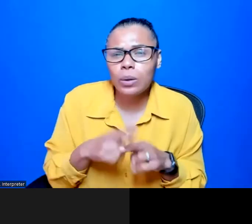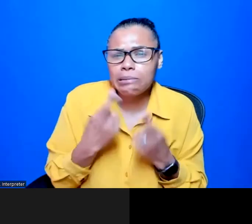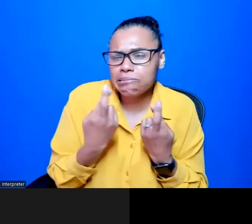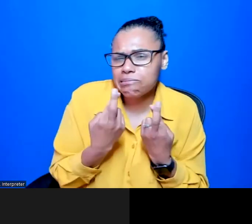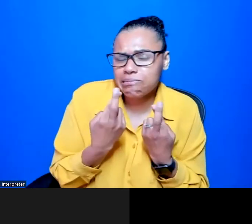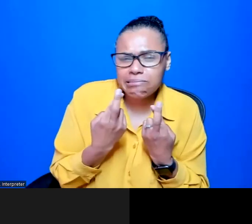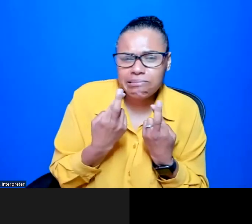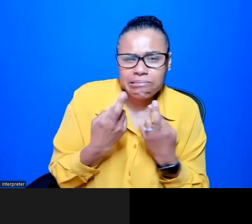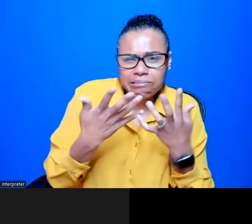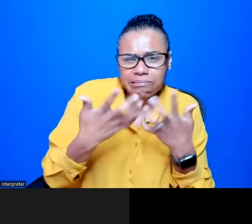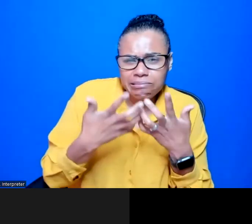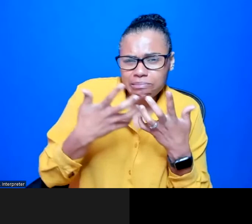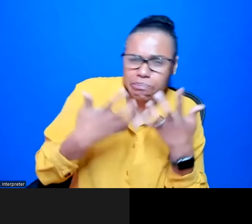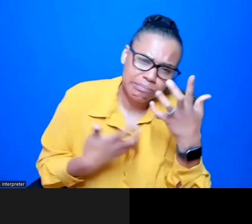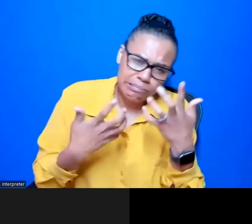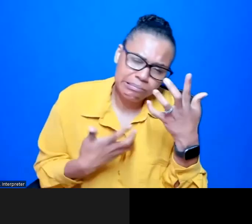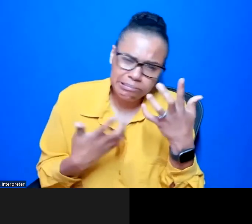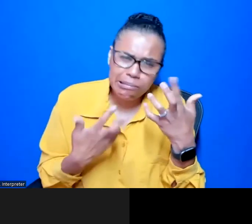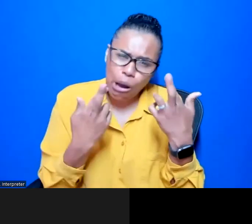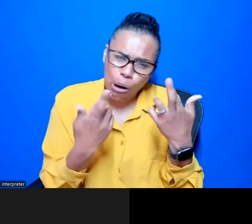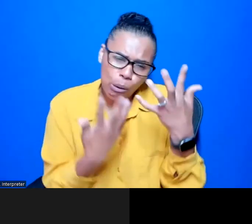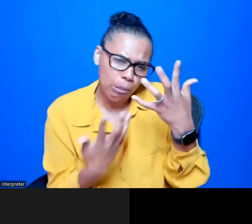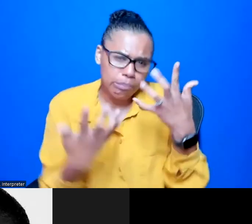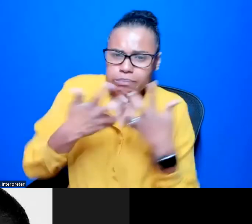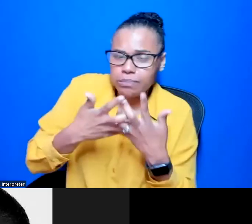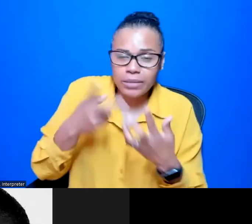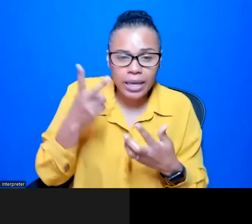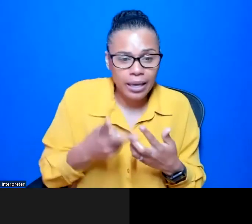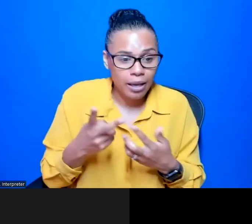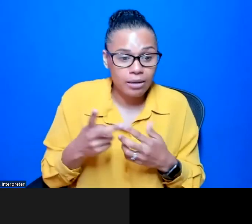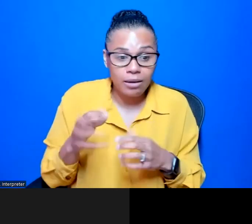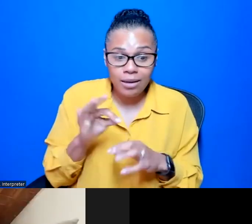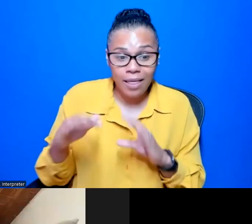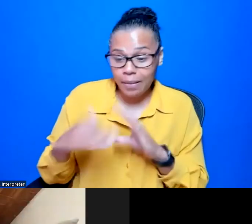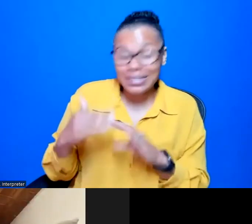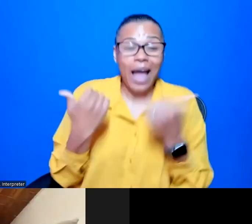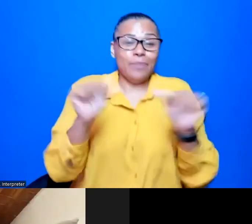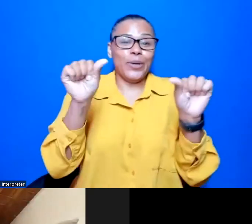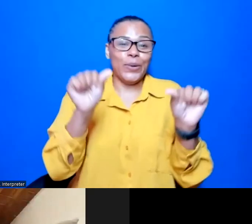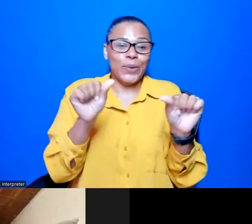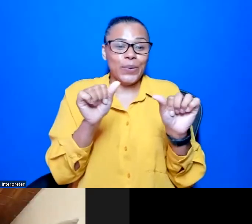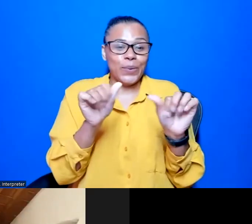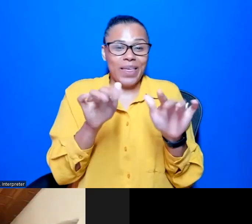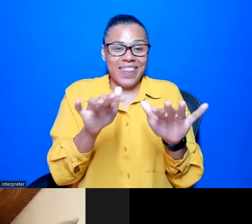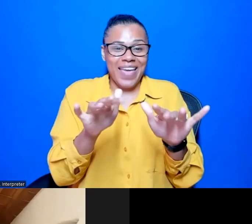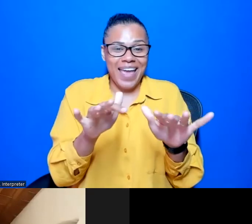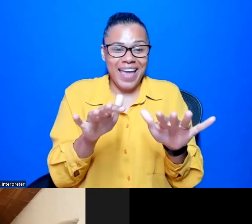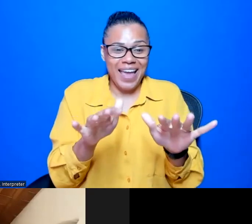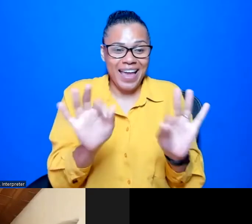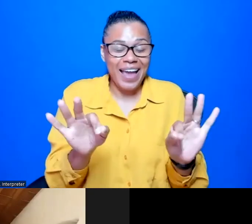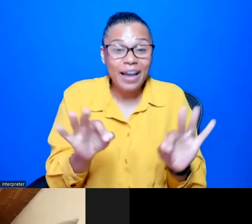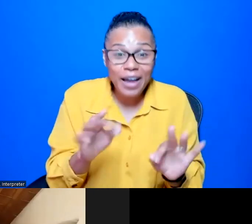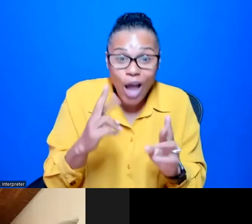any technical difficulties. I've not received a message. So hopefully there she is. Should you see me? Sorry.